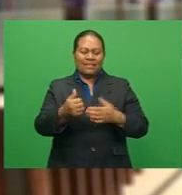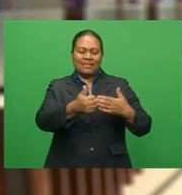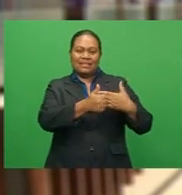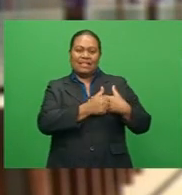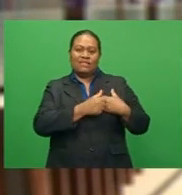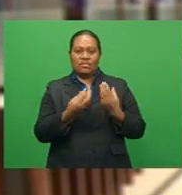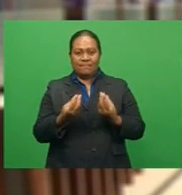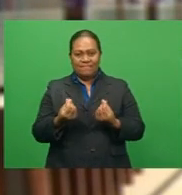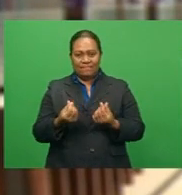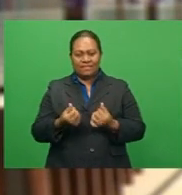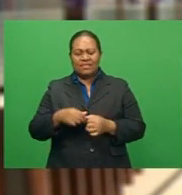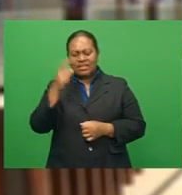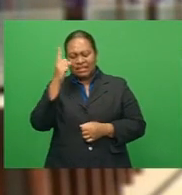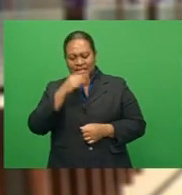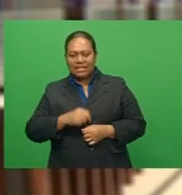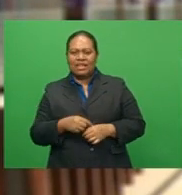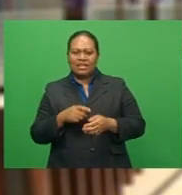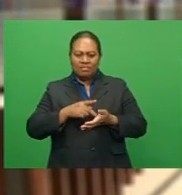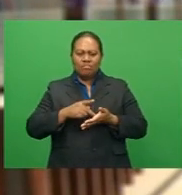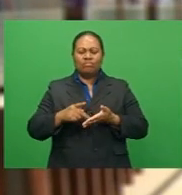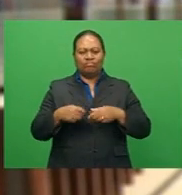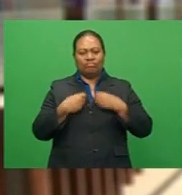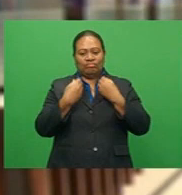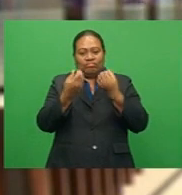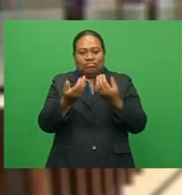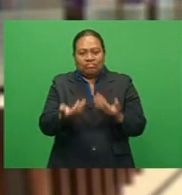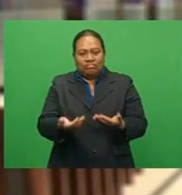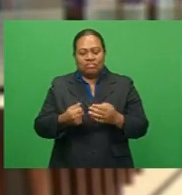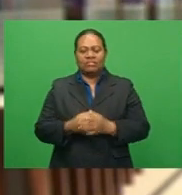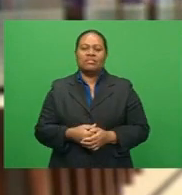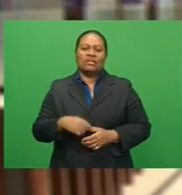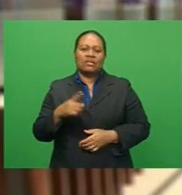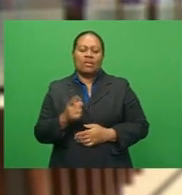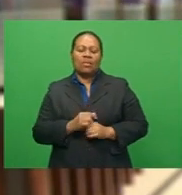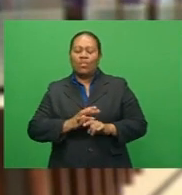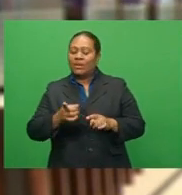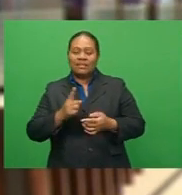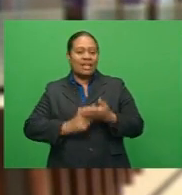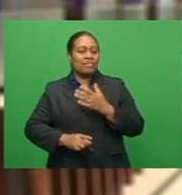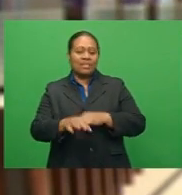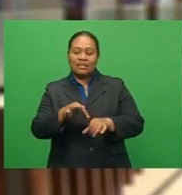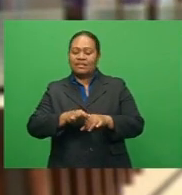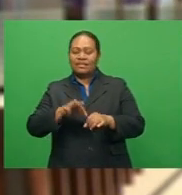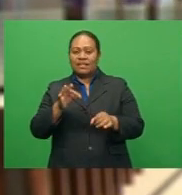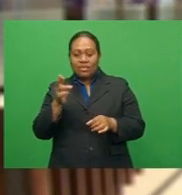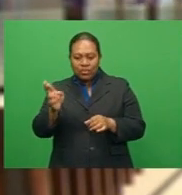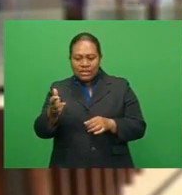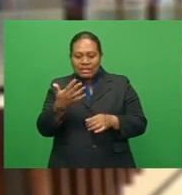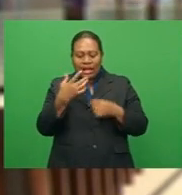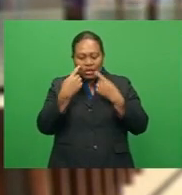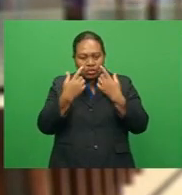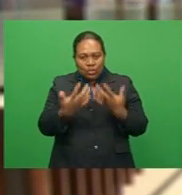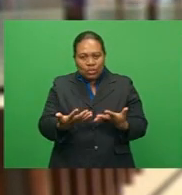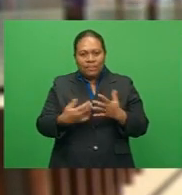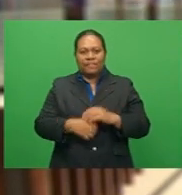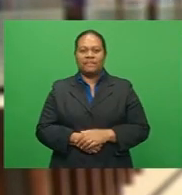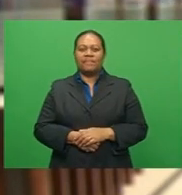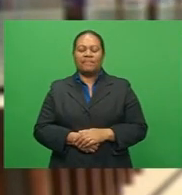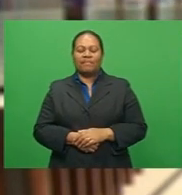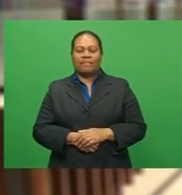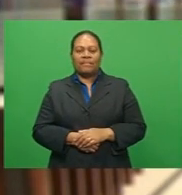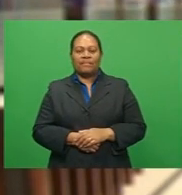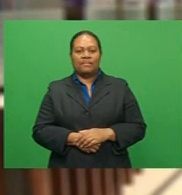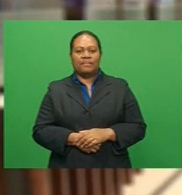dollars so that they are well positioned to take advantage of volatility when the election results come in. Closer to